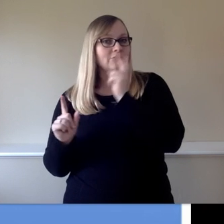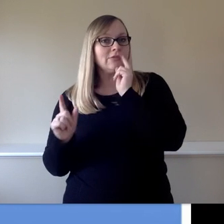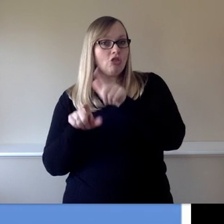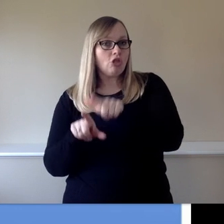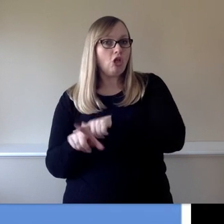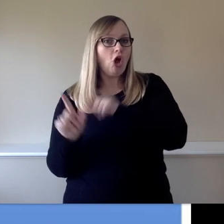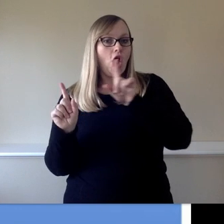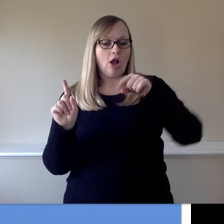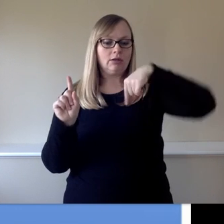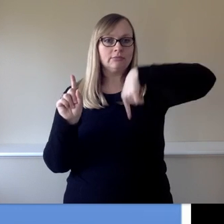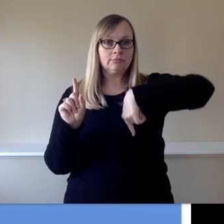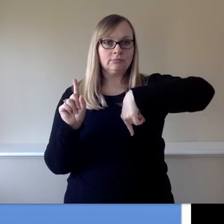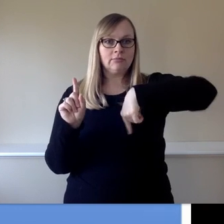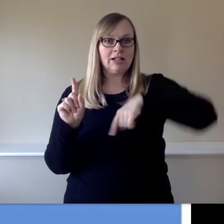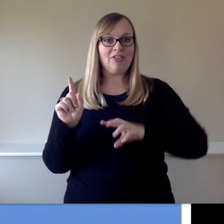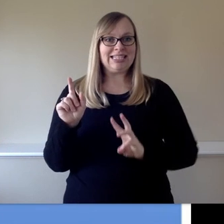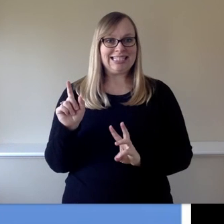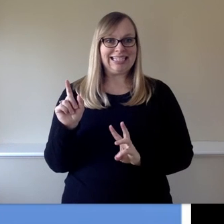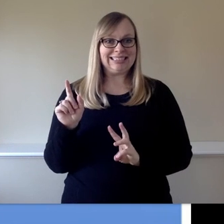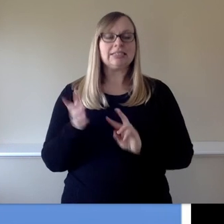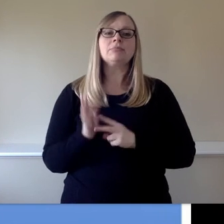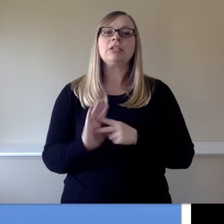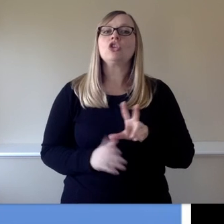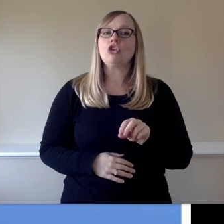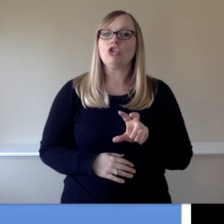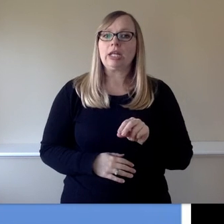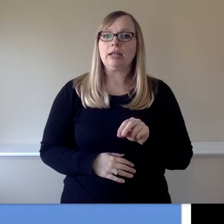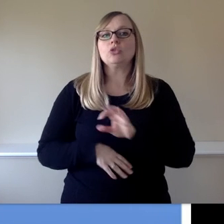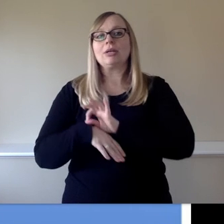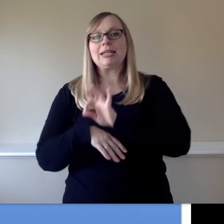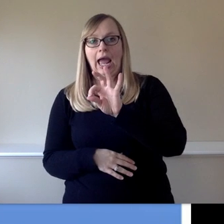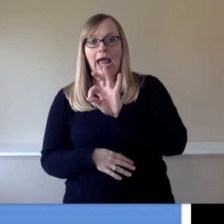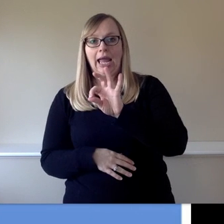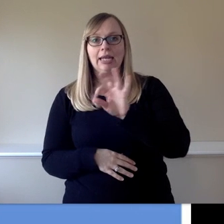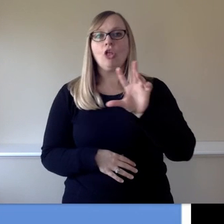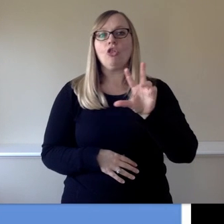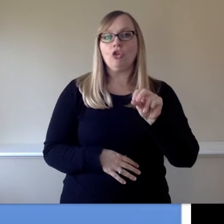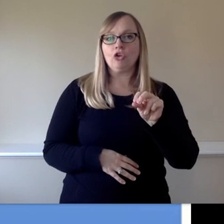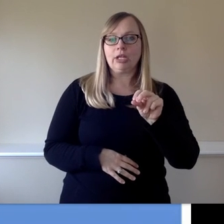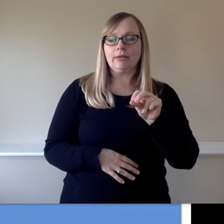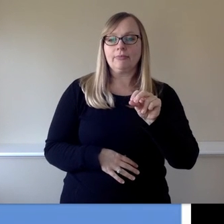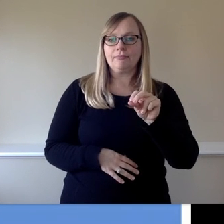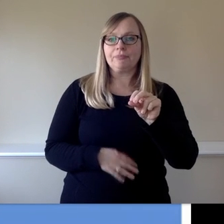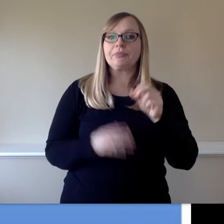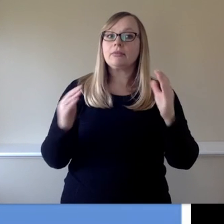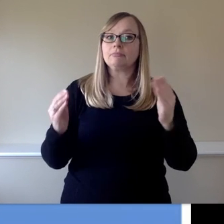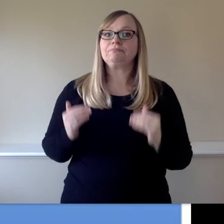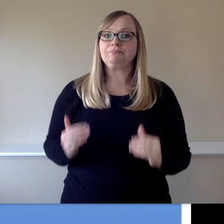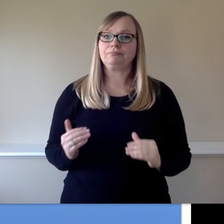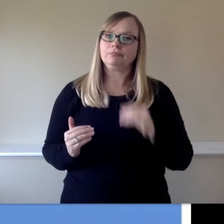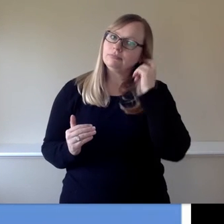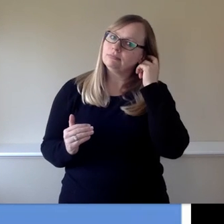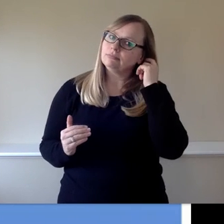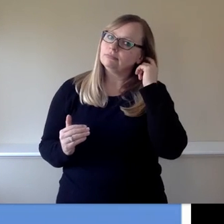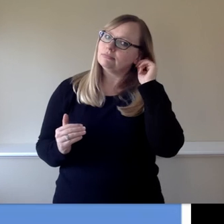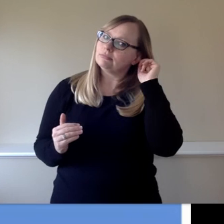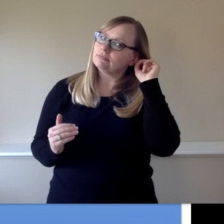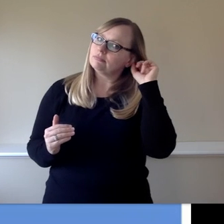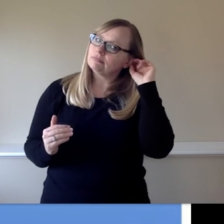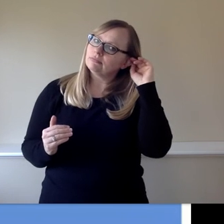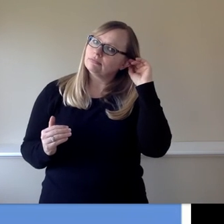hand is on the 6, which is 30, or 9:30. Let's look at this bottom clock.